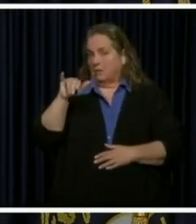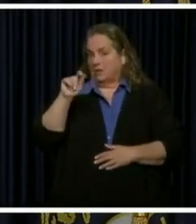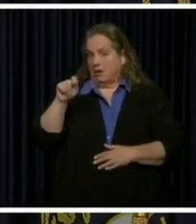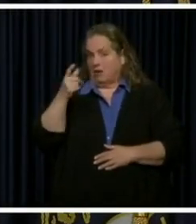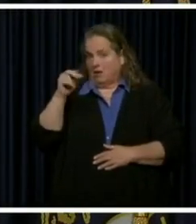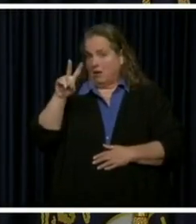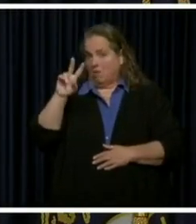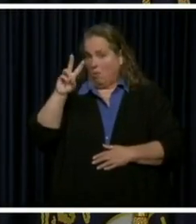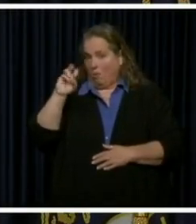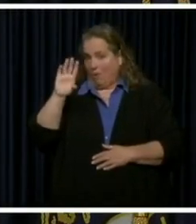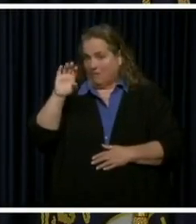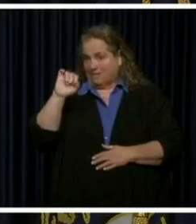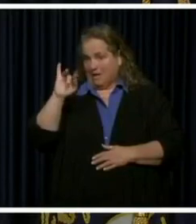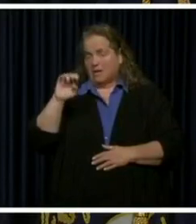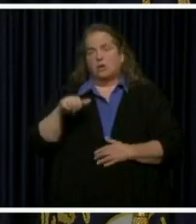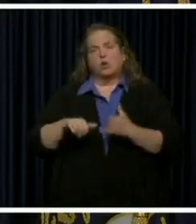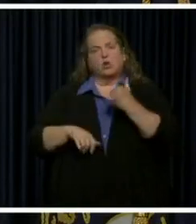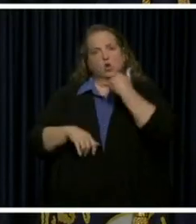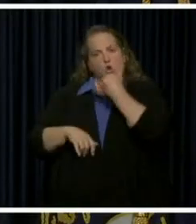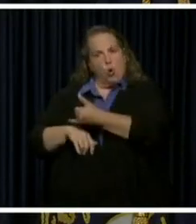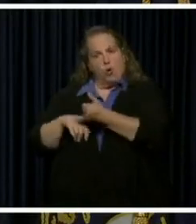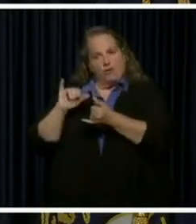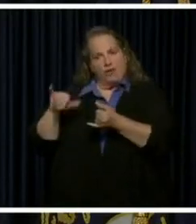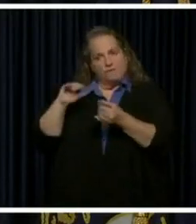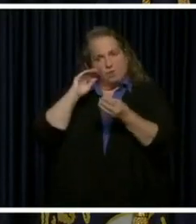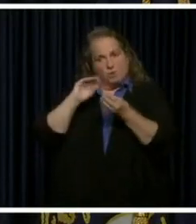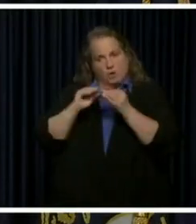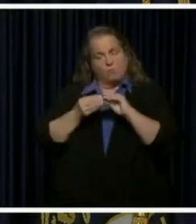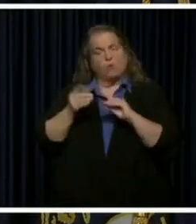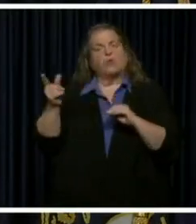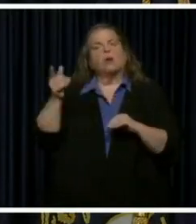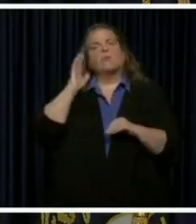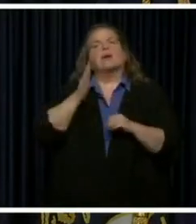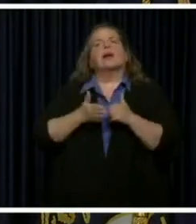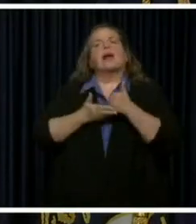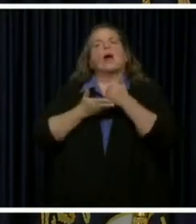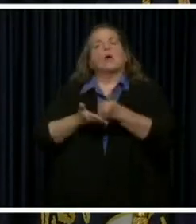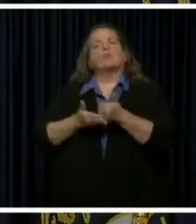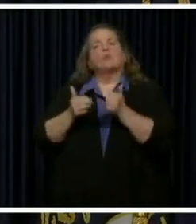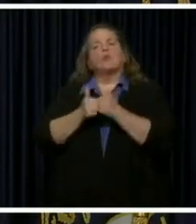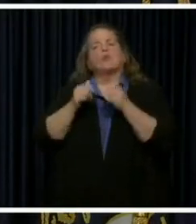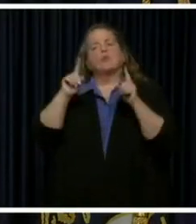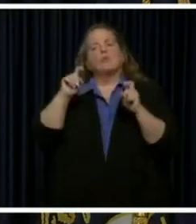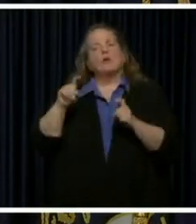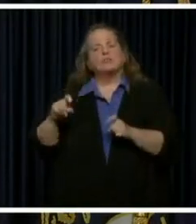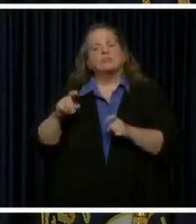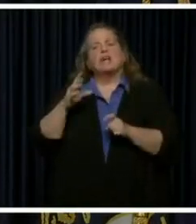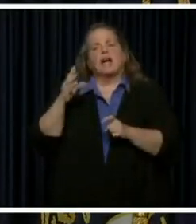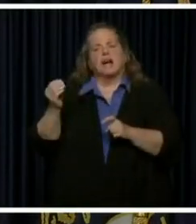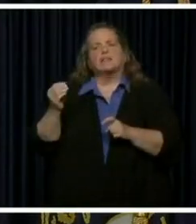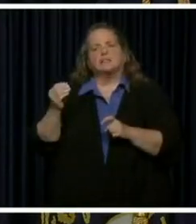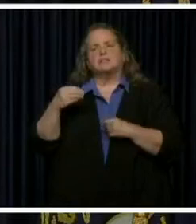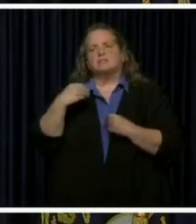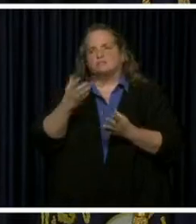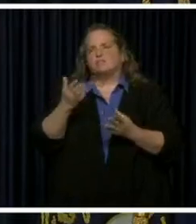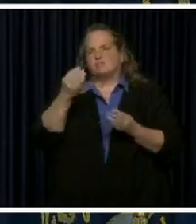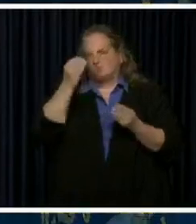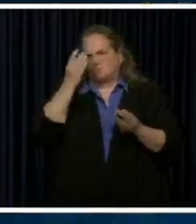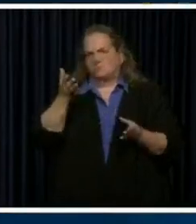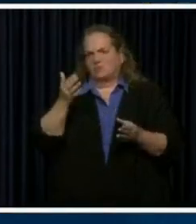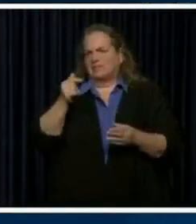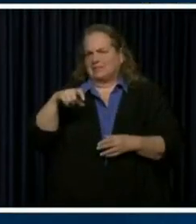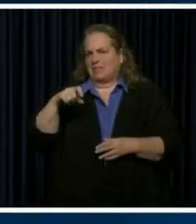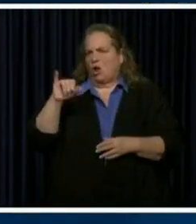kycovid19.ky.gov website. You can call that phone number, and they will help you with questions and direct you if need be. It's also on the